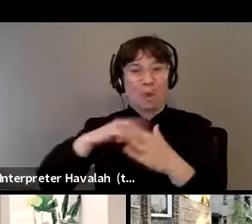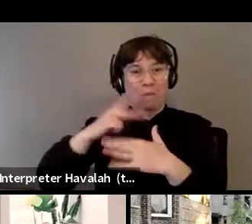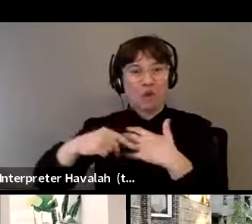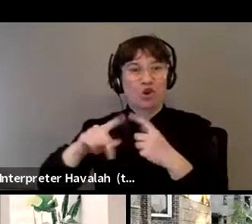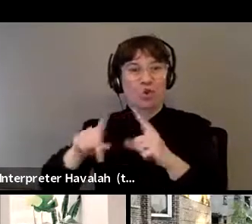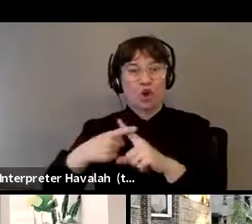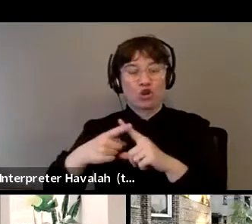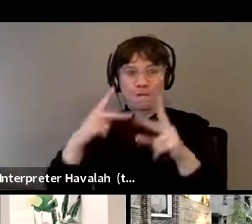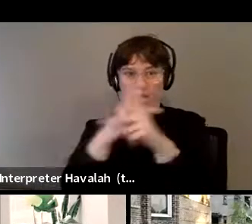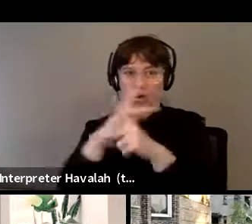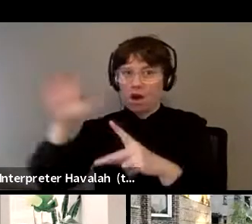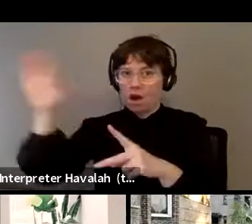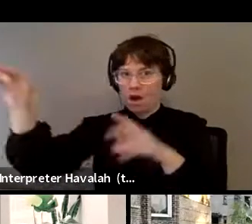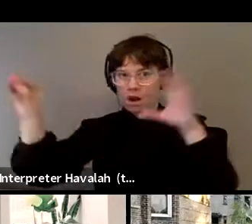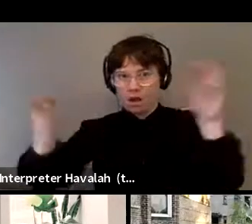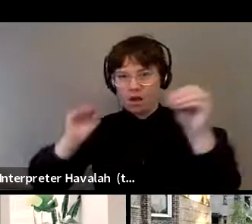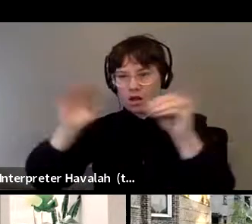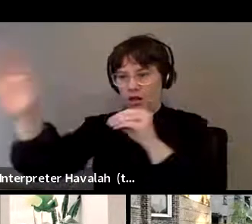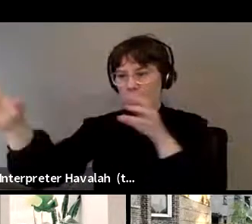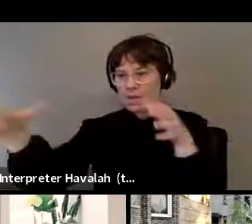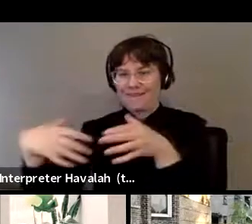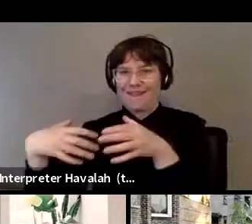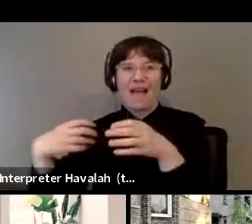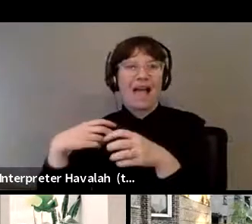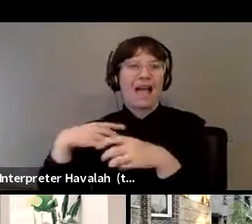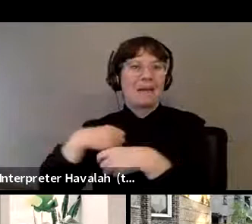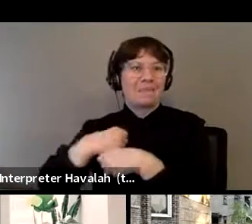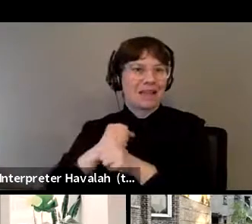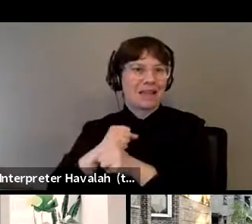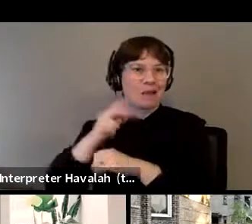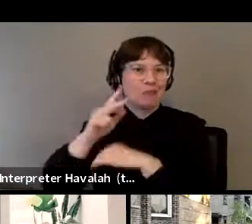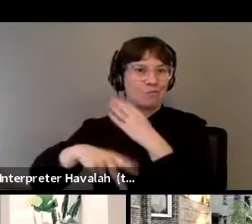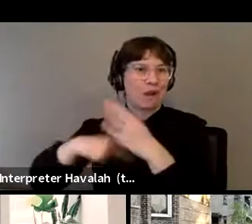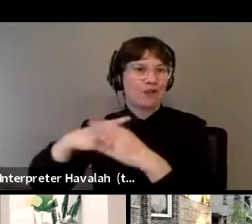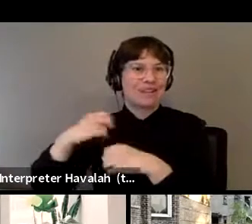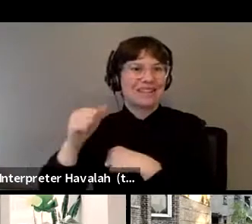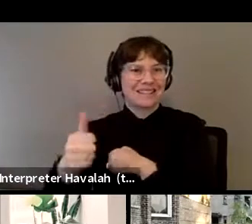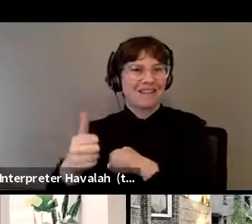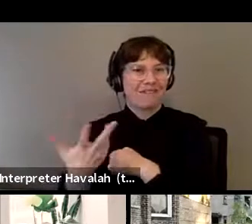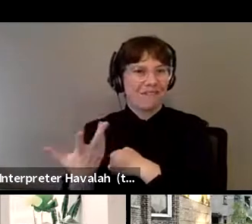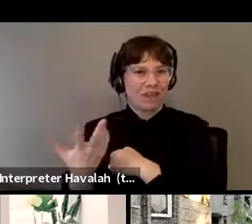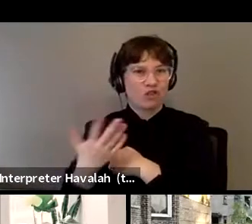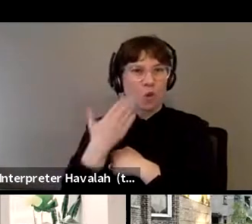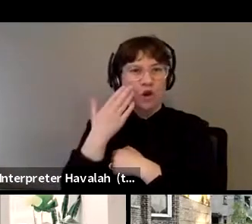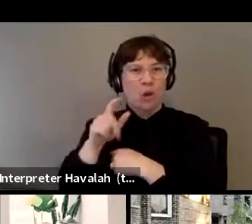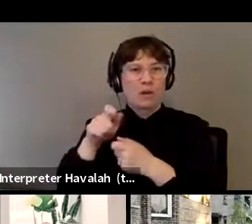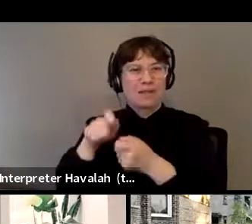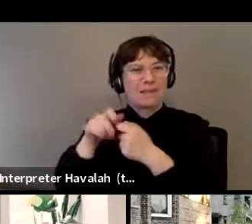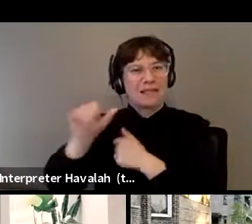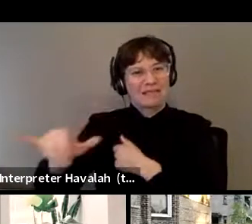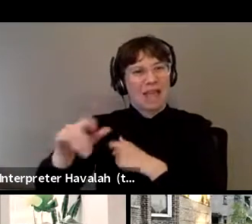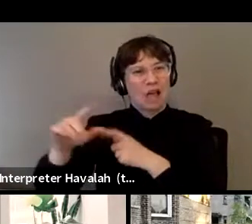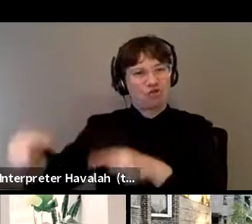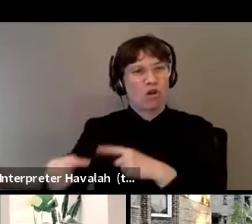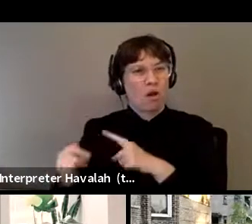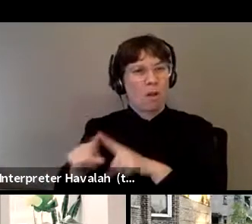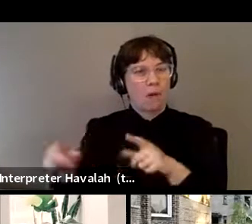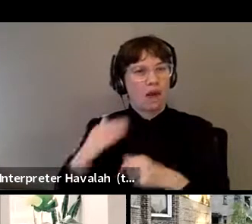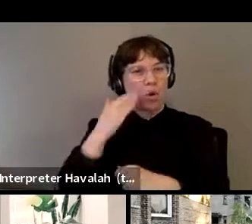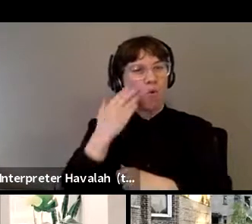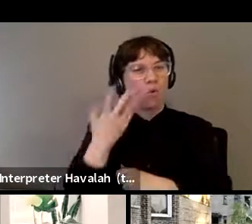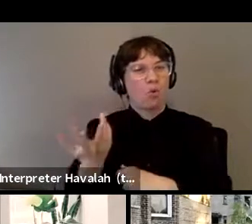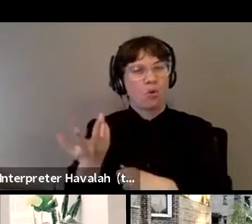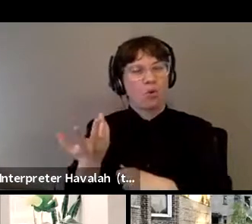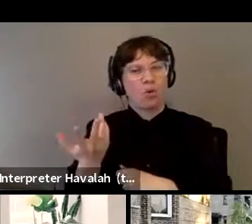putting everything together. So I don't know particularly about that struggle, but I do know